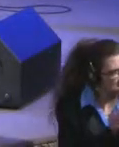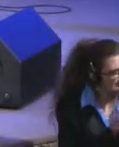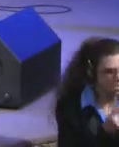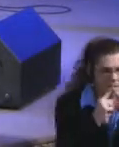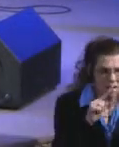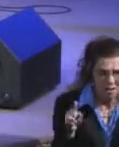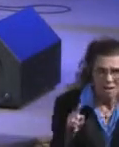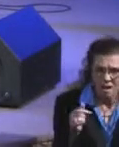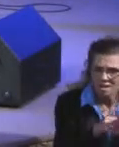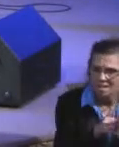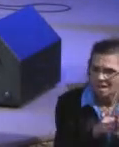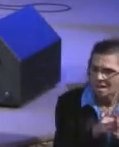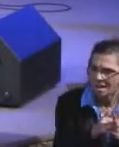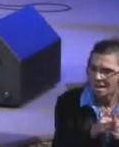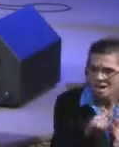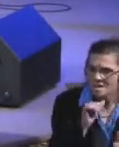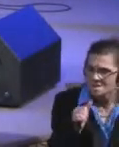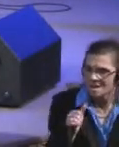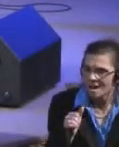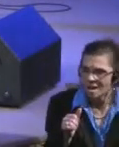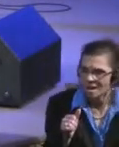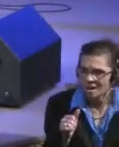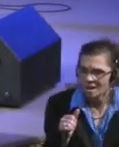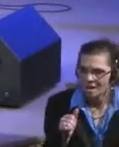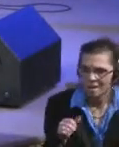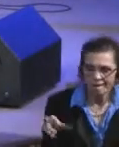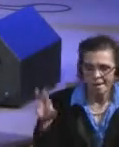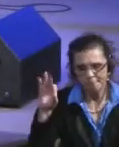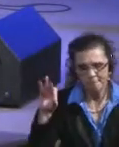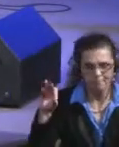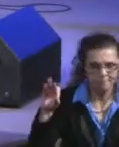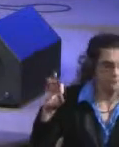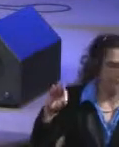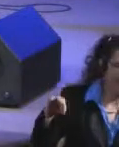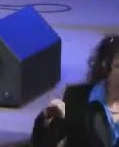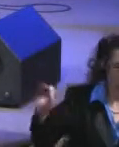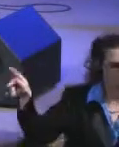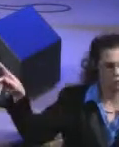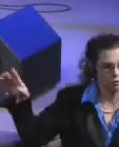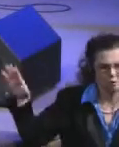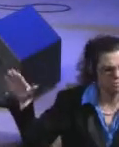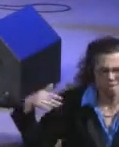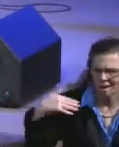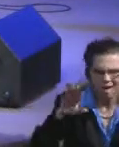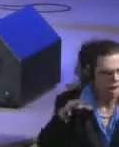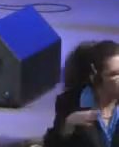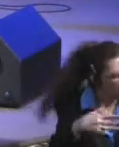Will you please acknowledge that it's not Pastor Mike, it's not Pastor Ed,